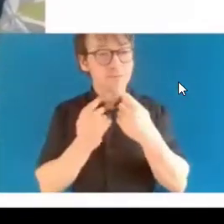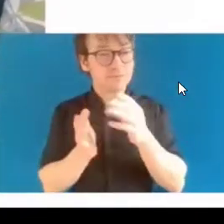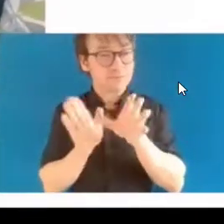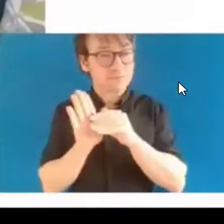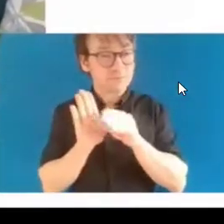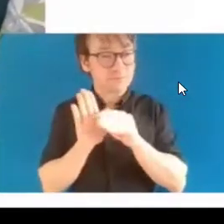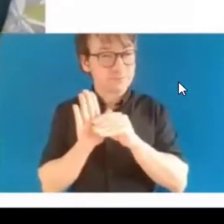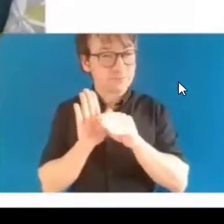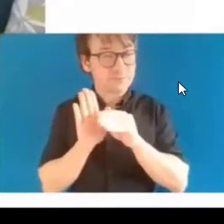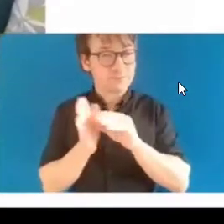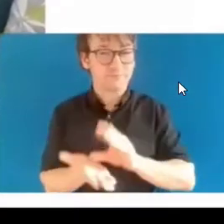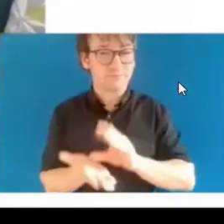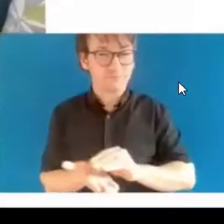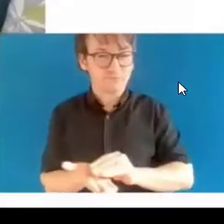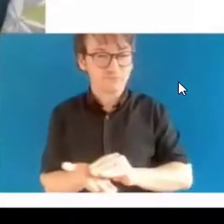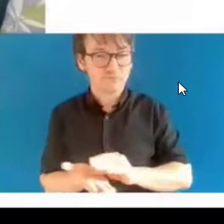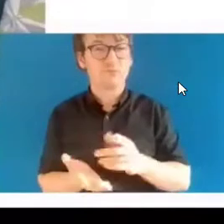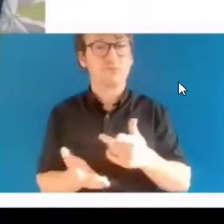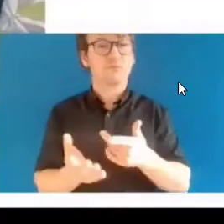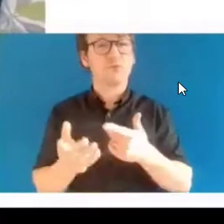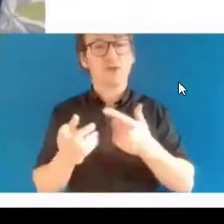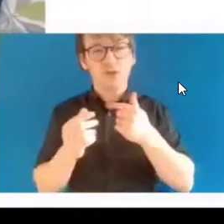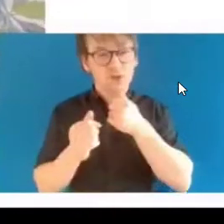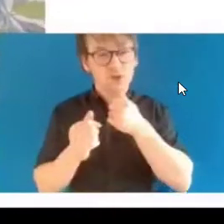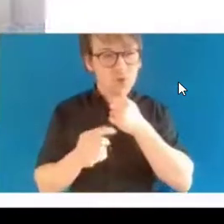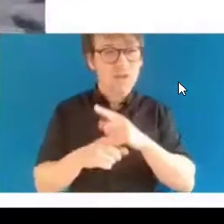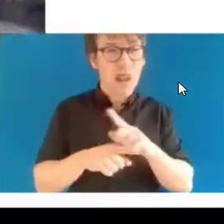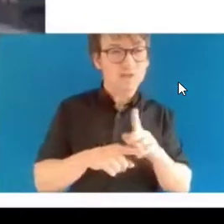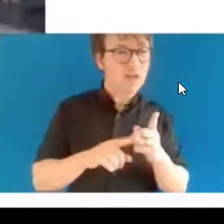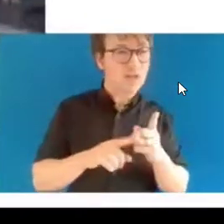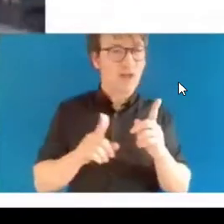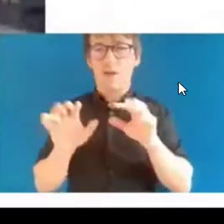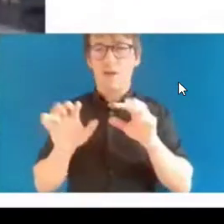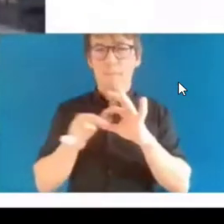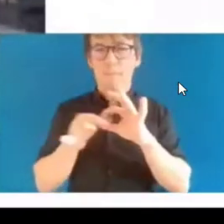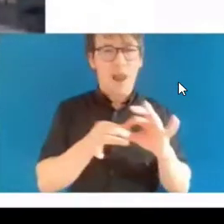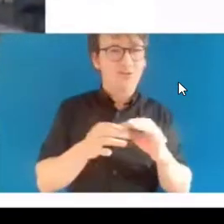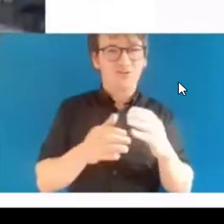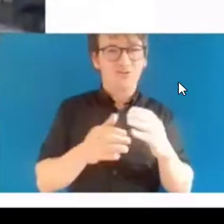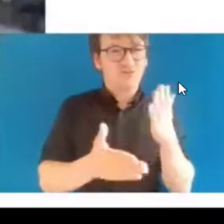stored and then can be used later for all sorts of different